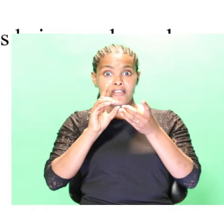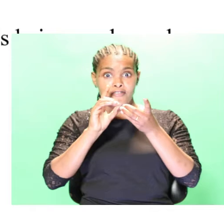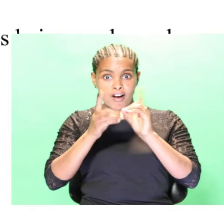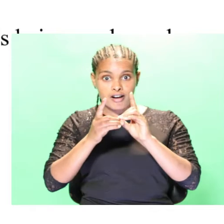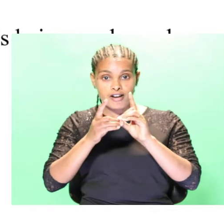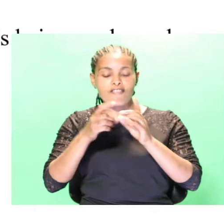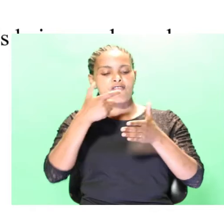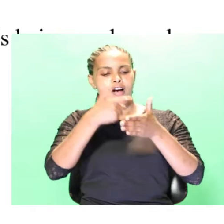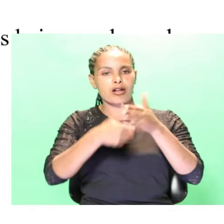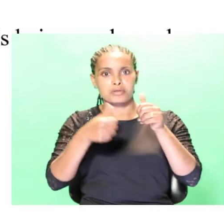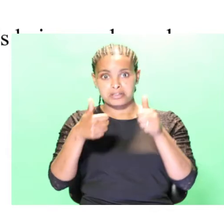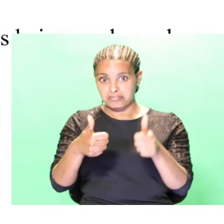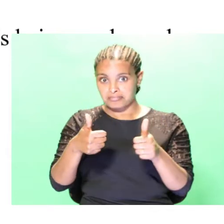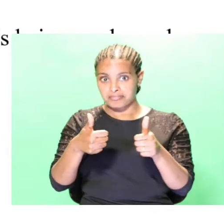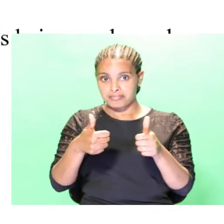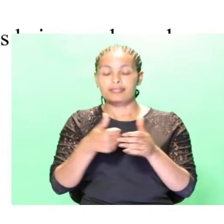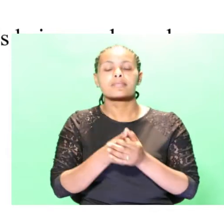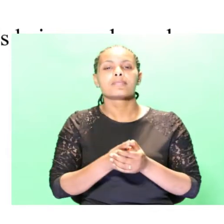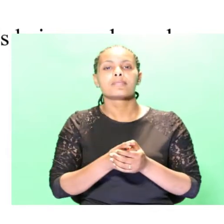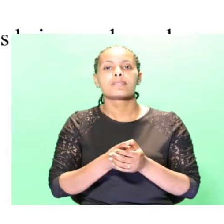defined values.